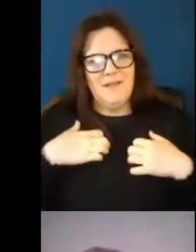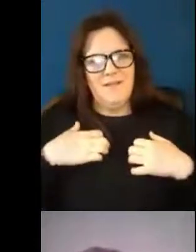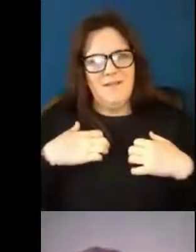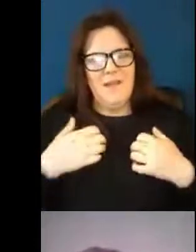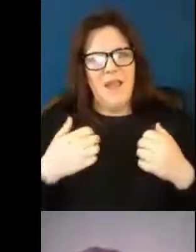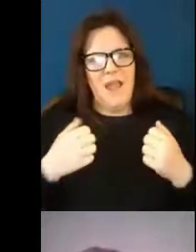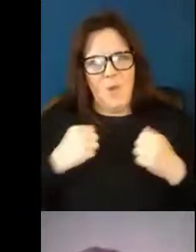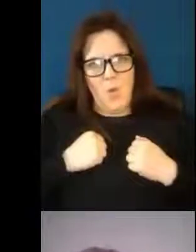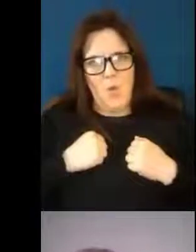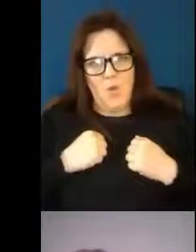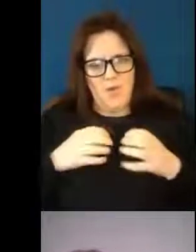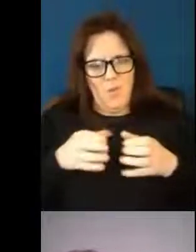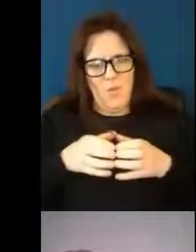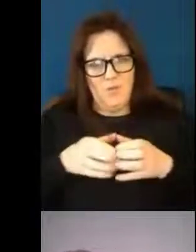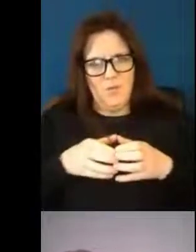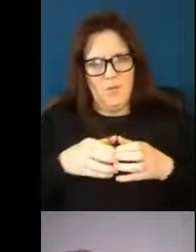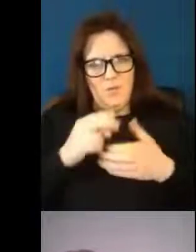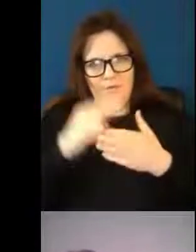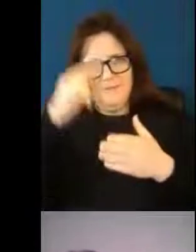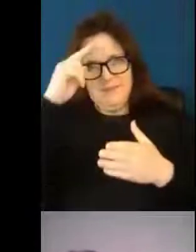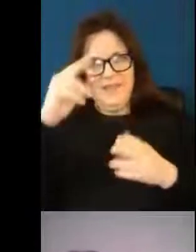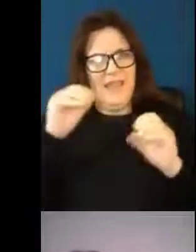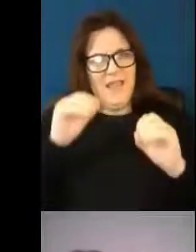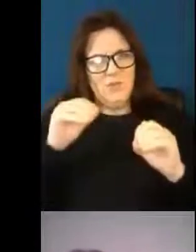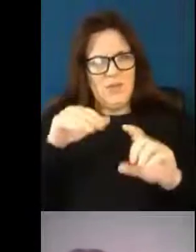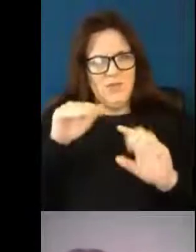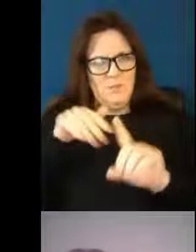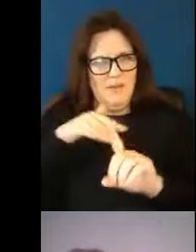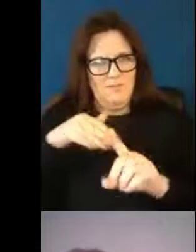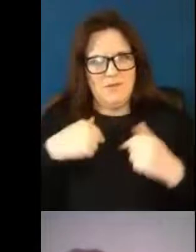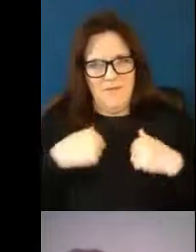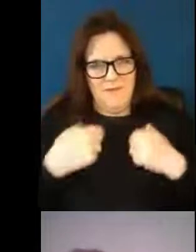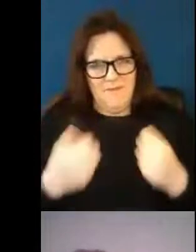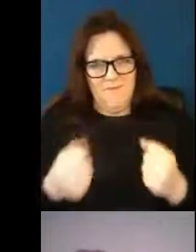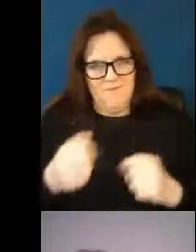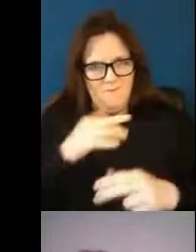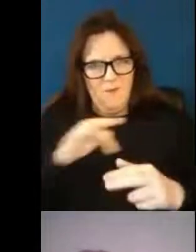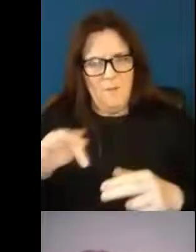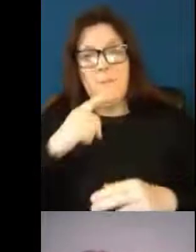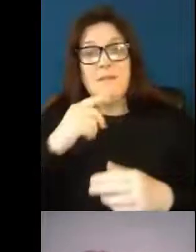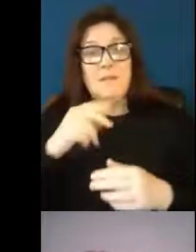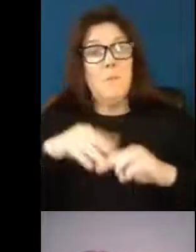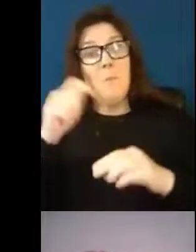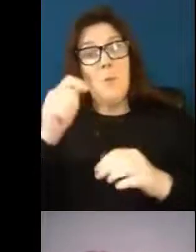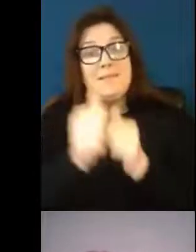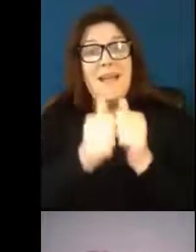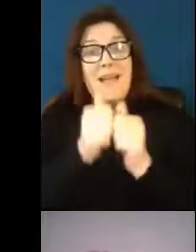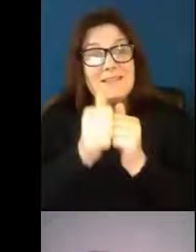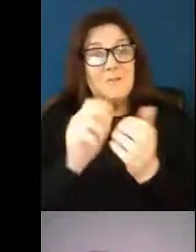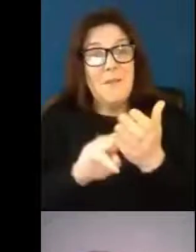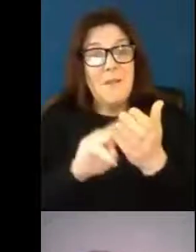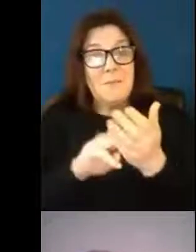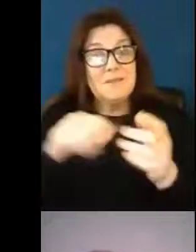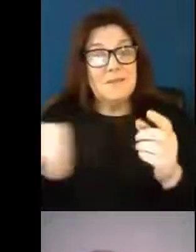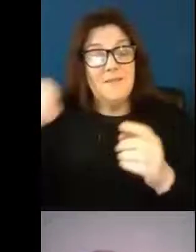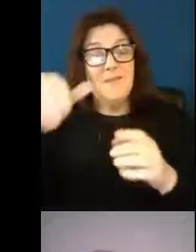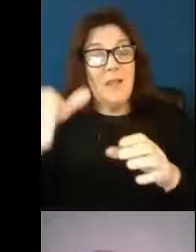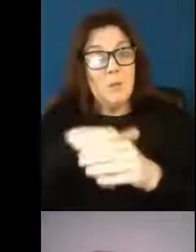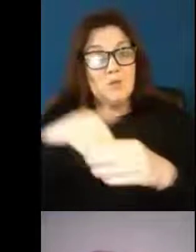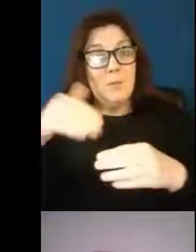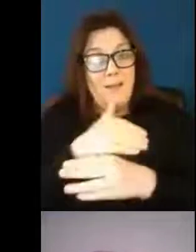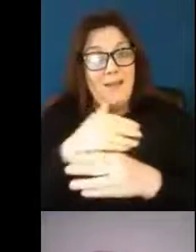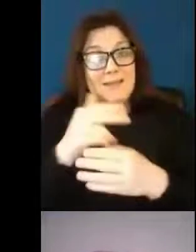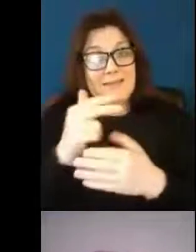own university, I come from an education background, but perhaps the most active members of the Inclusion by